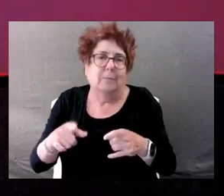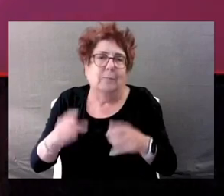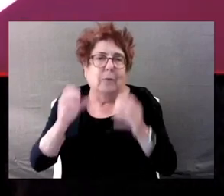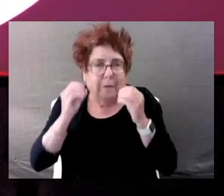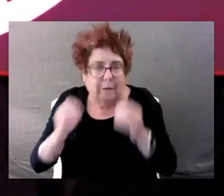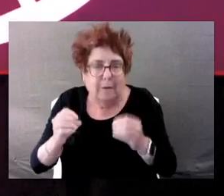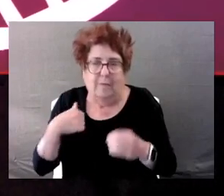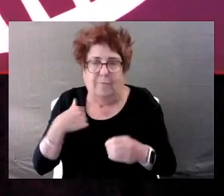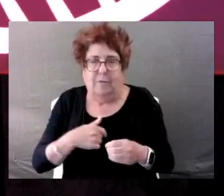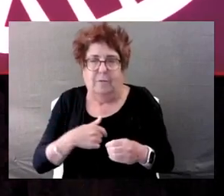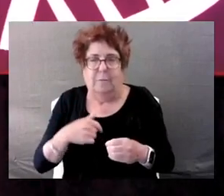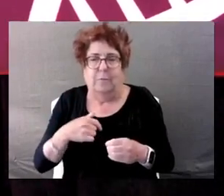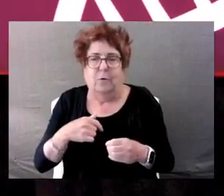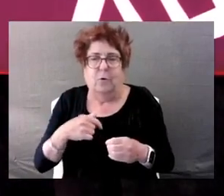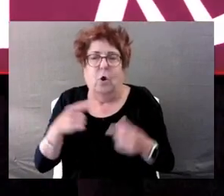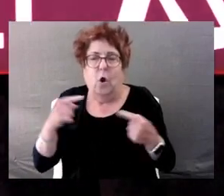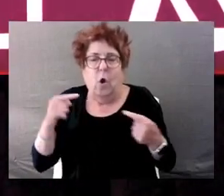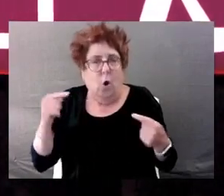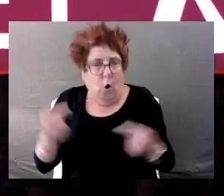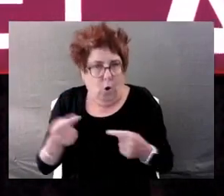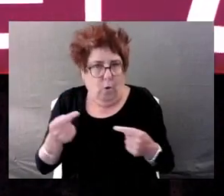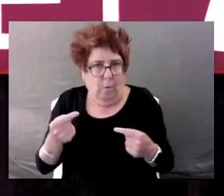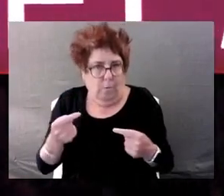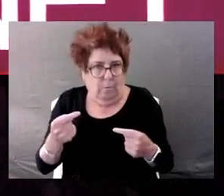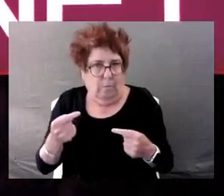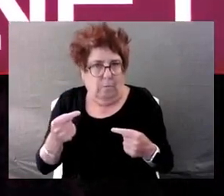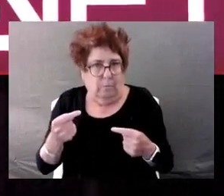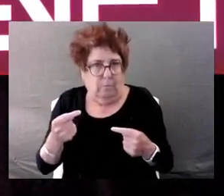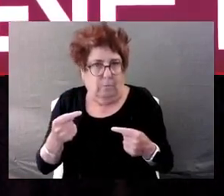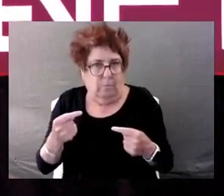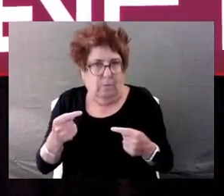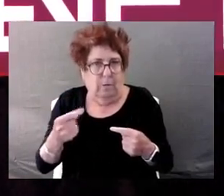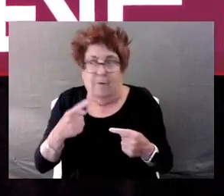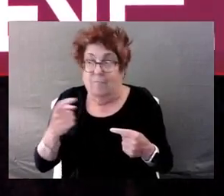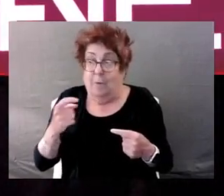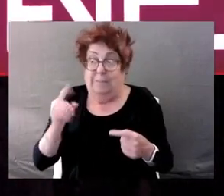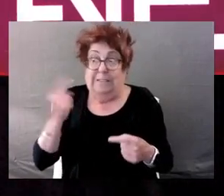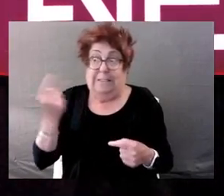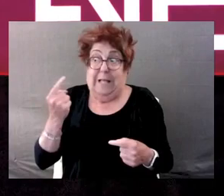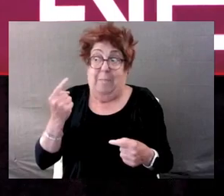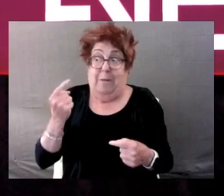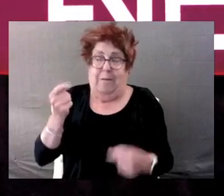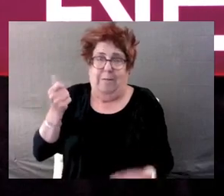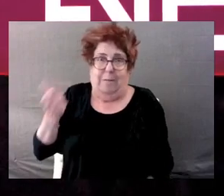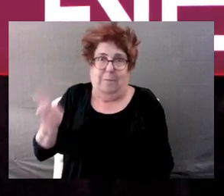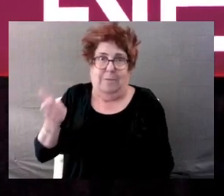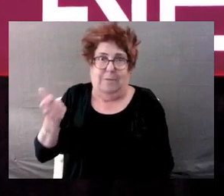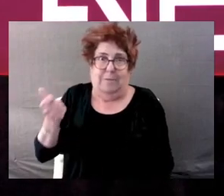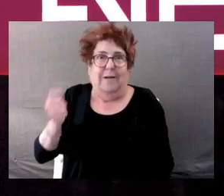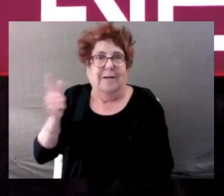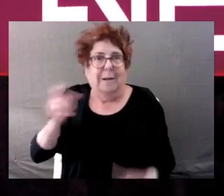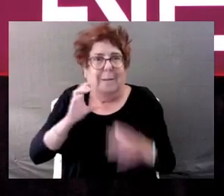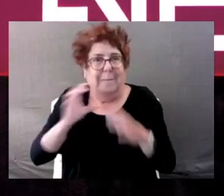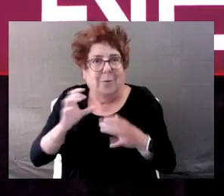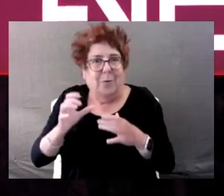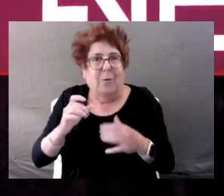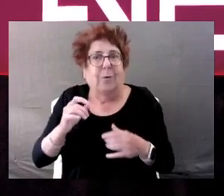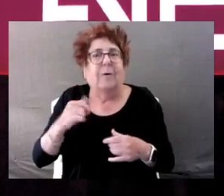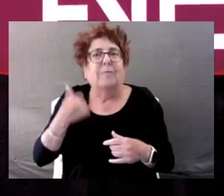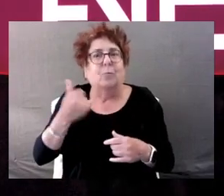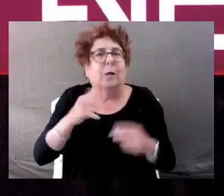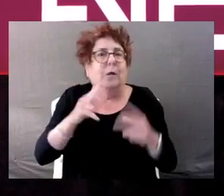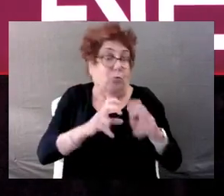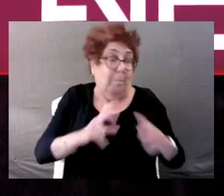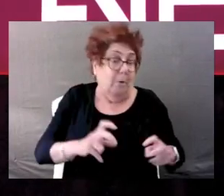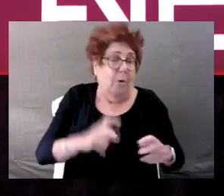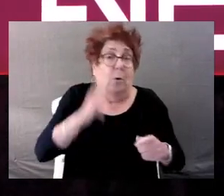been hurt by someone that it wasn't communicated. Whether we interpret it right or wrong,